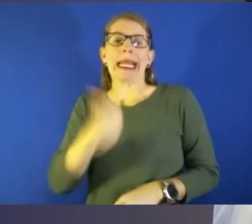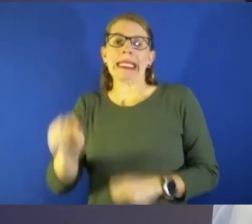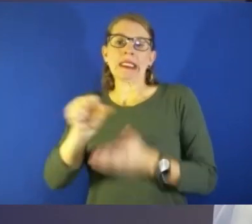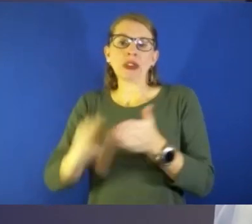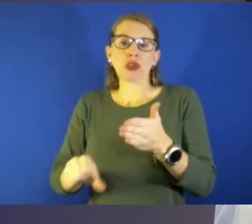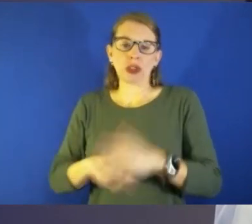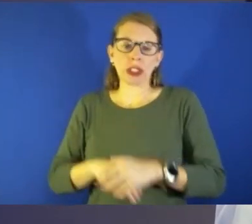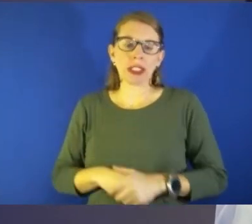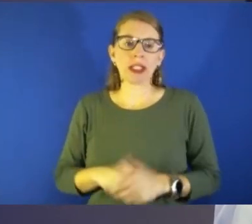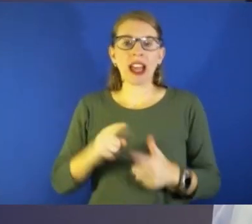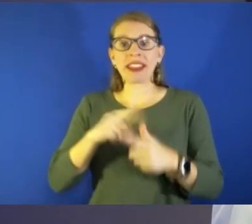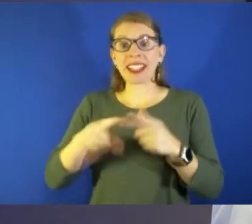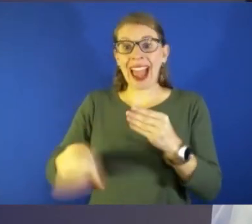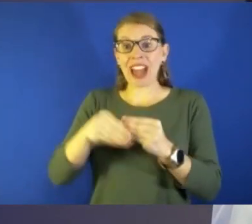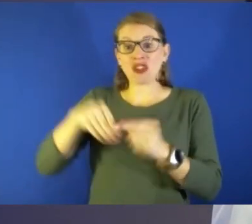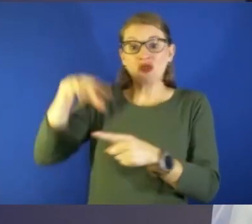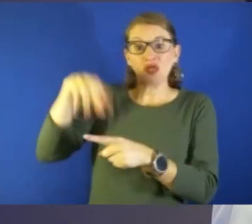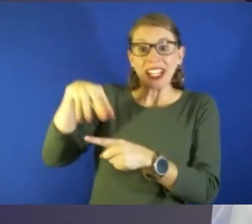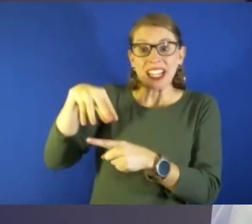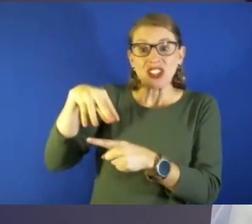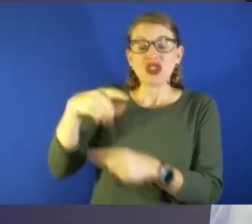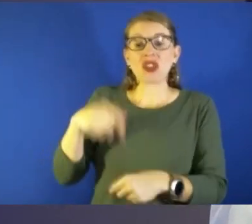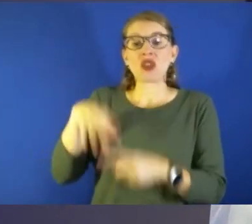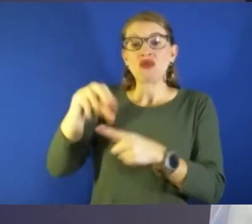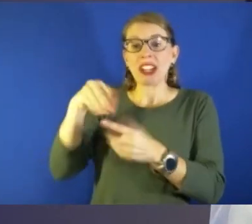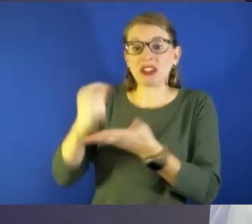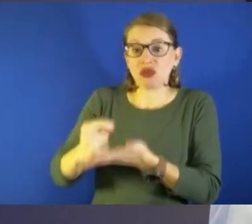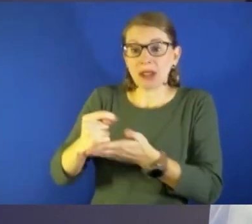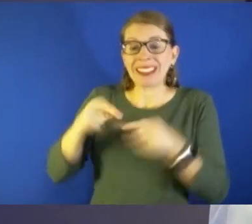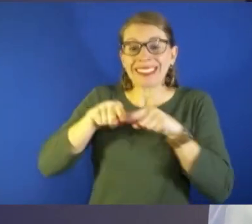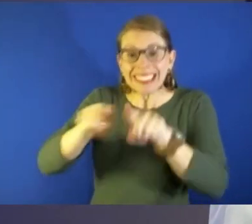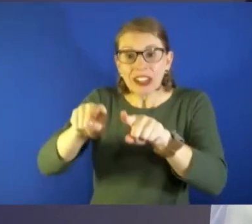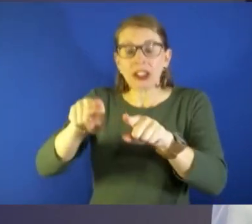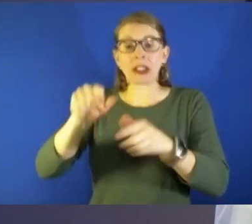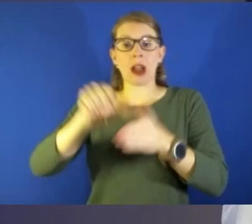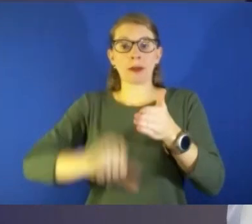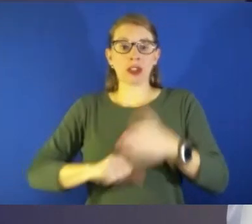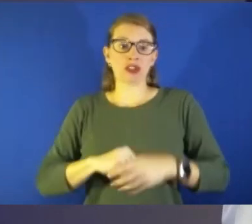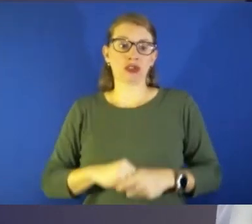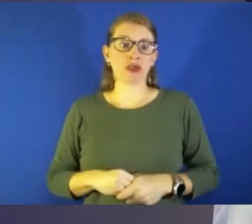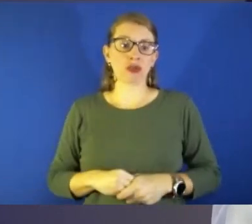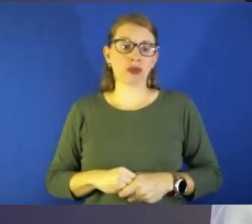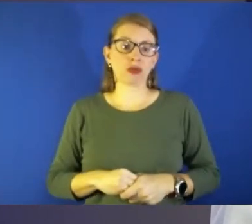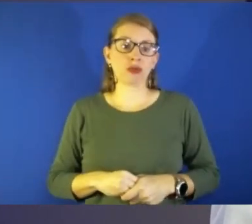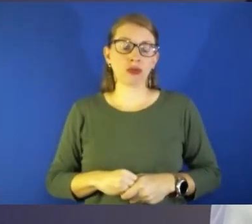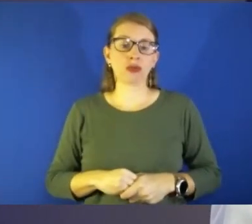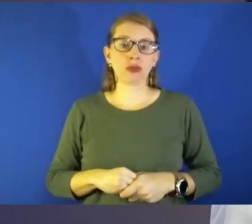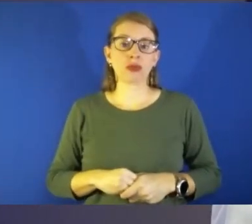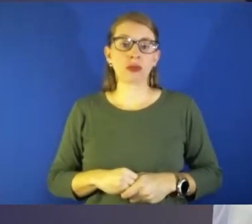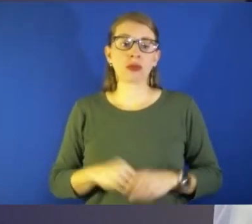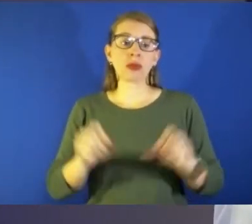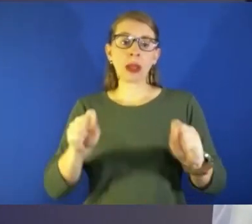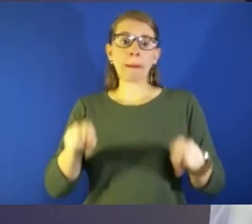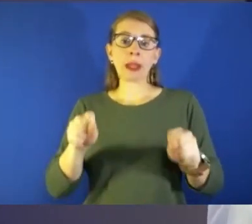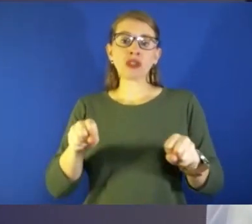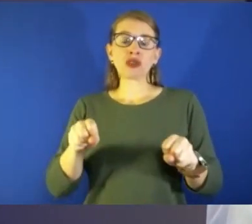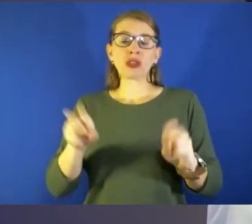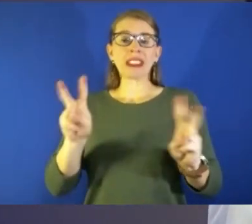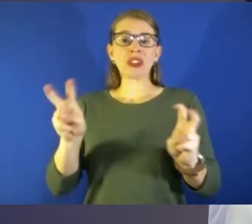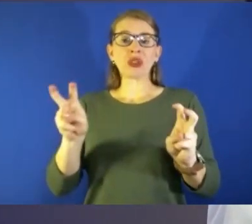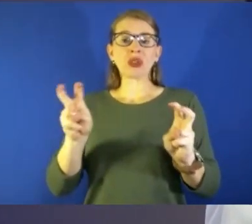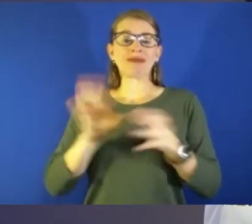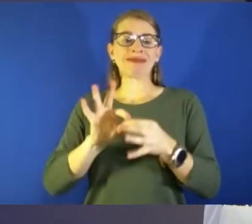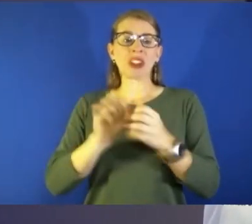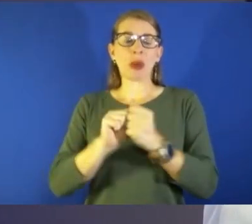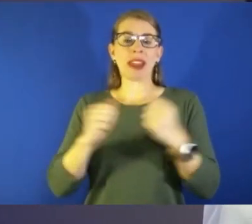add a radiation treatment during the operation. So there could potentially be issues with healing or infection. I